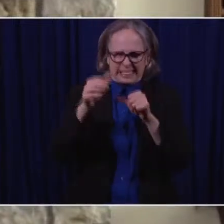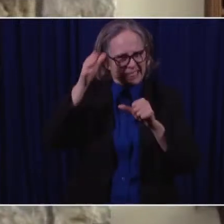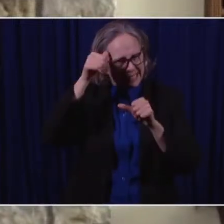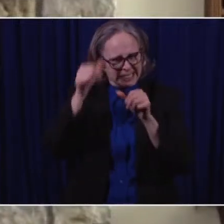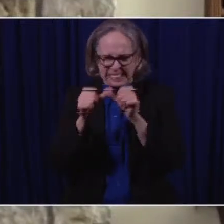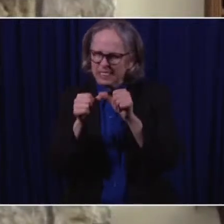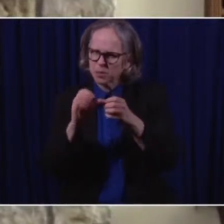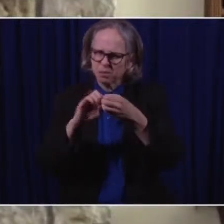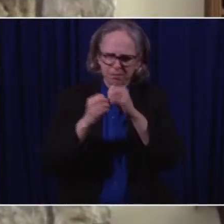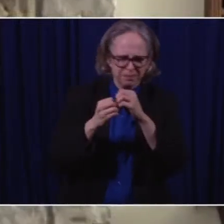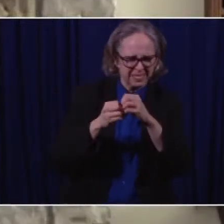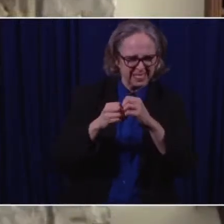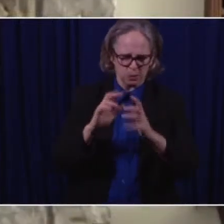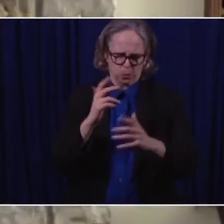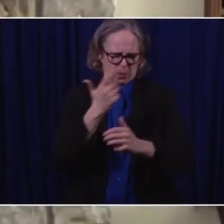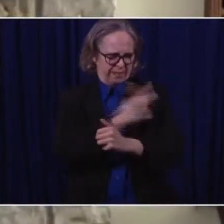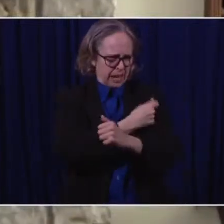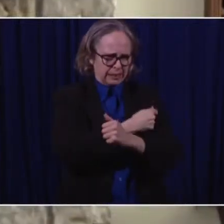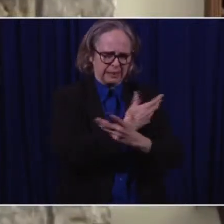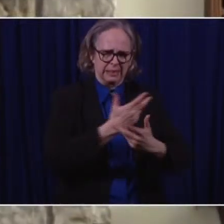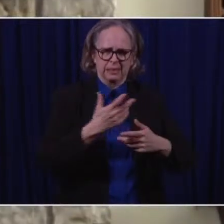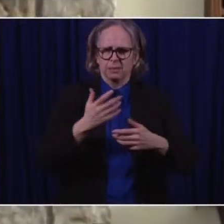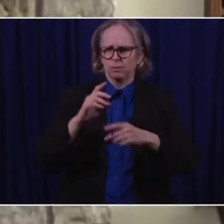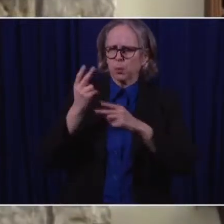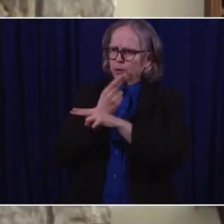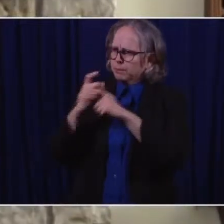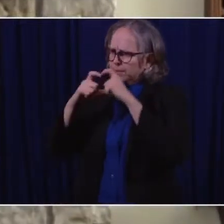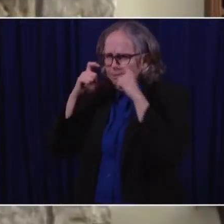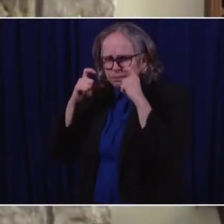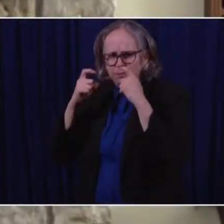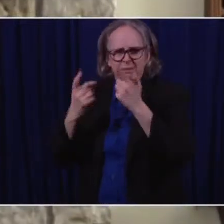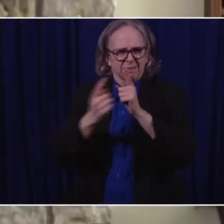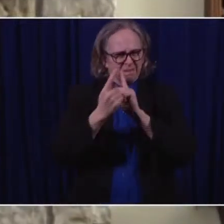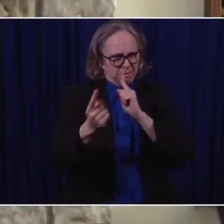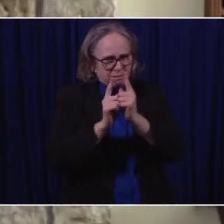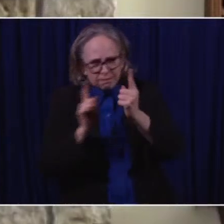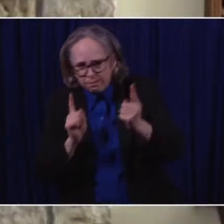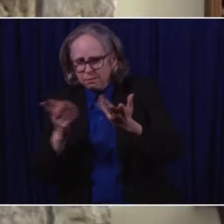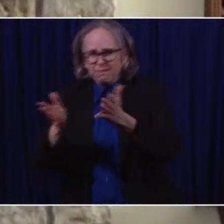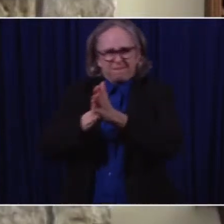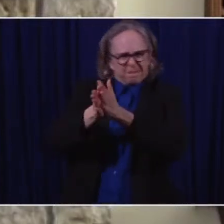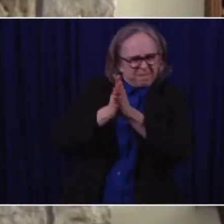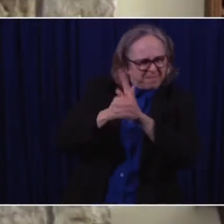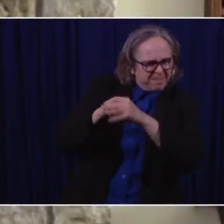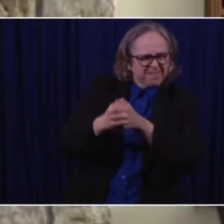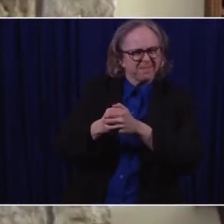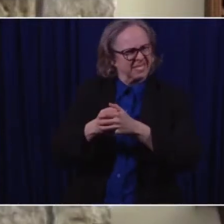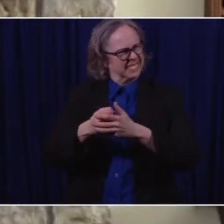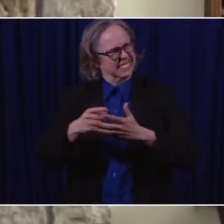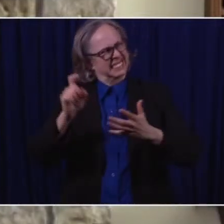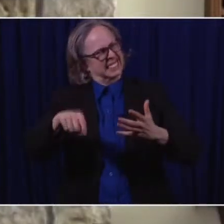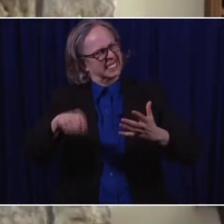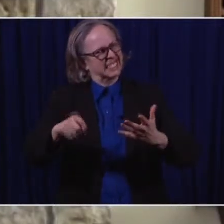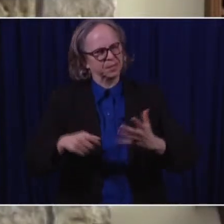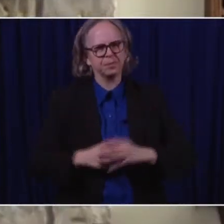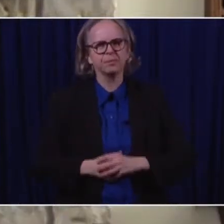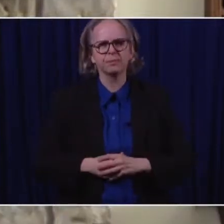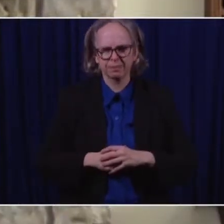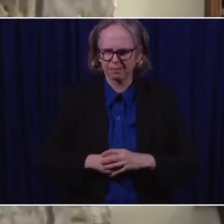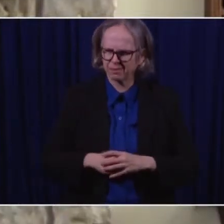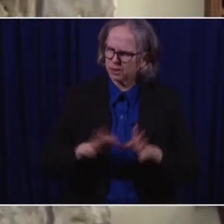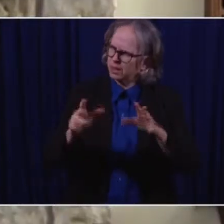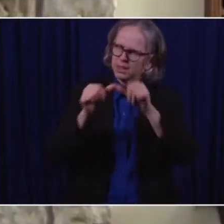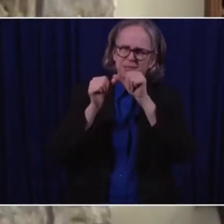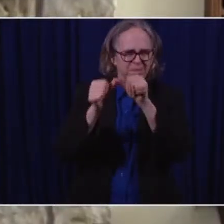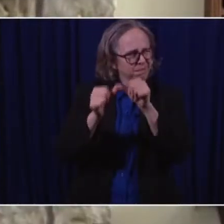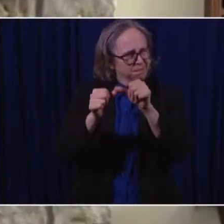vaccine into our arms as quick as we can, but at the same time, we've got to continue to wear a mask. We've got to continue to keep the distancing. We check